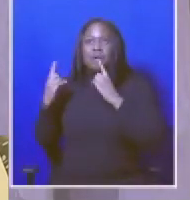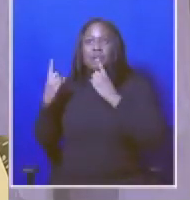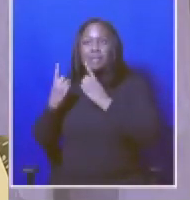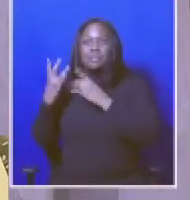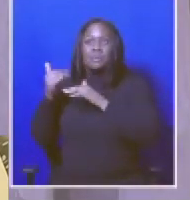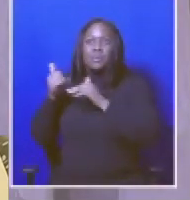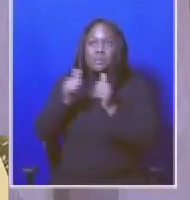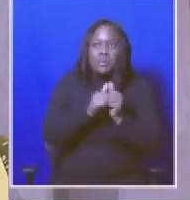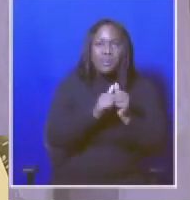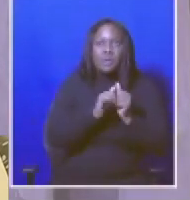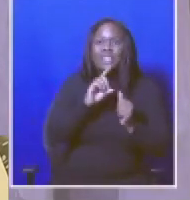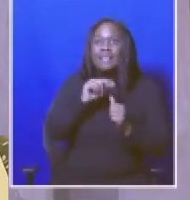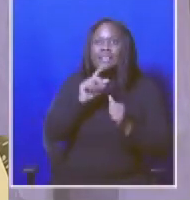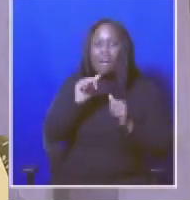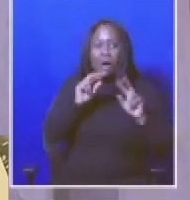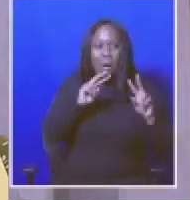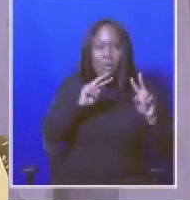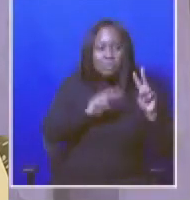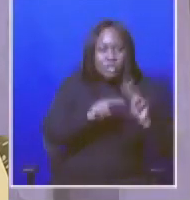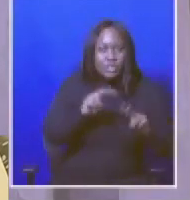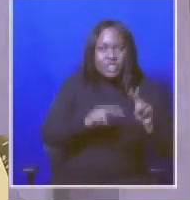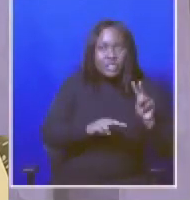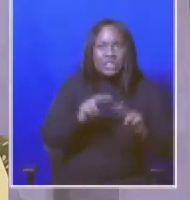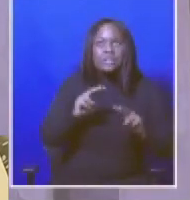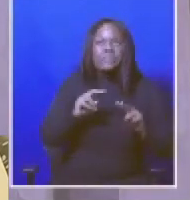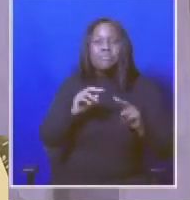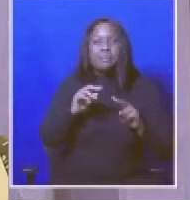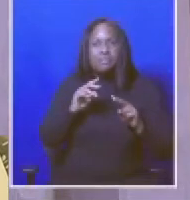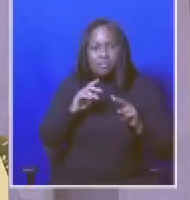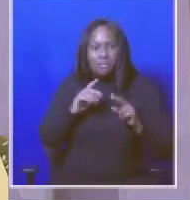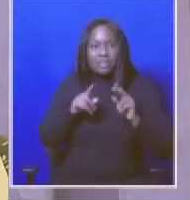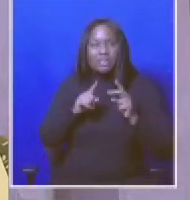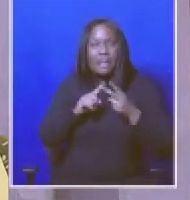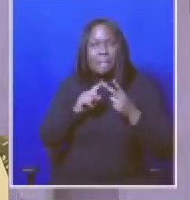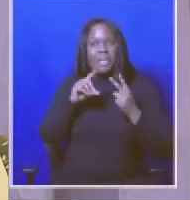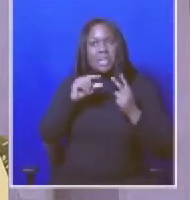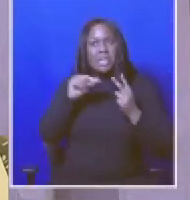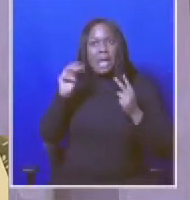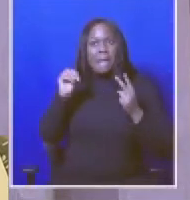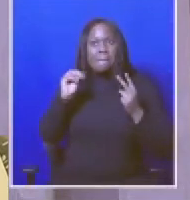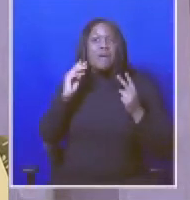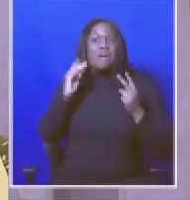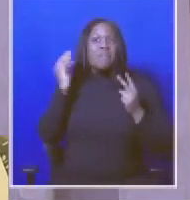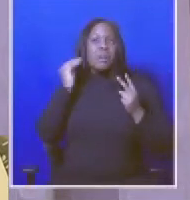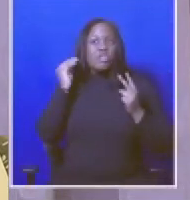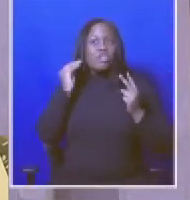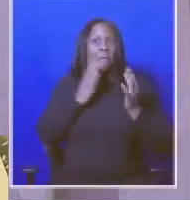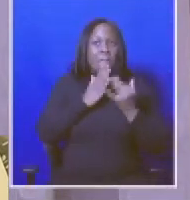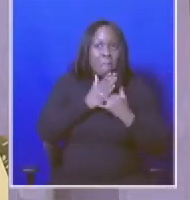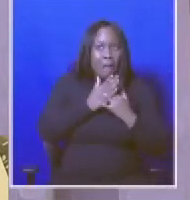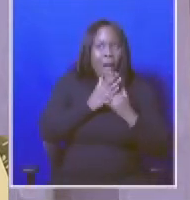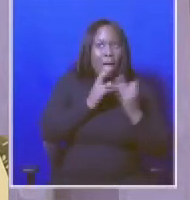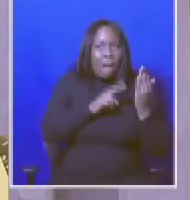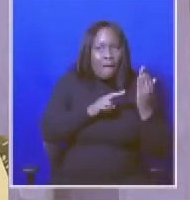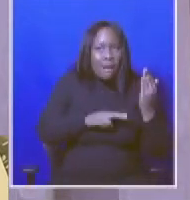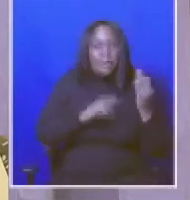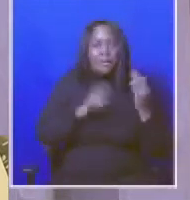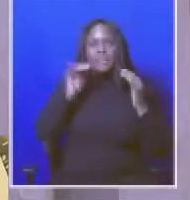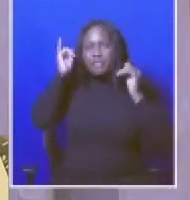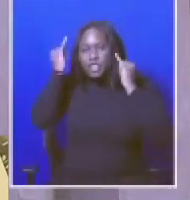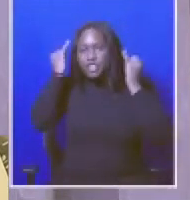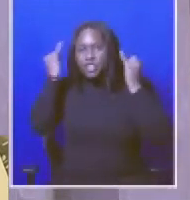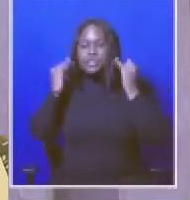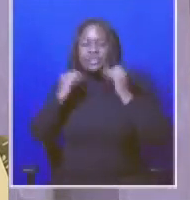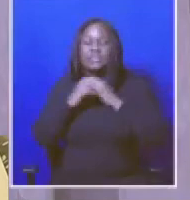observatory to enable real-time access to DDM information, deploying municipal innovation maturity